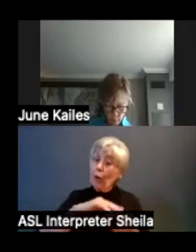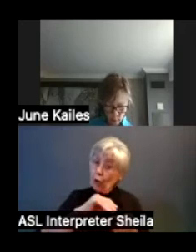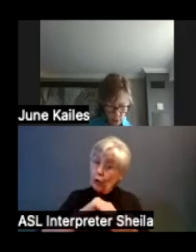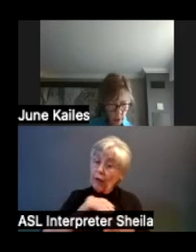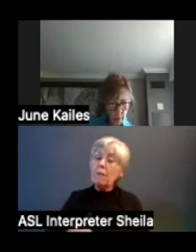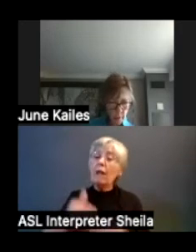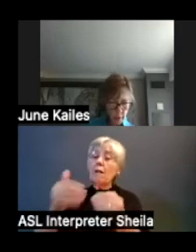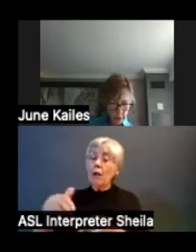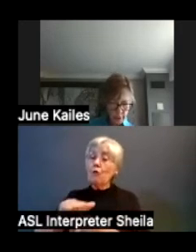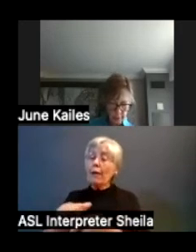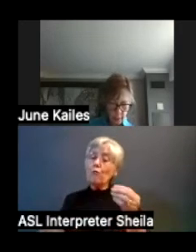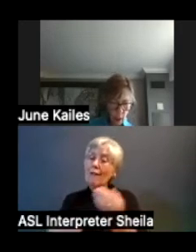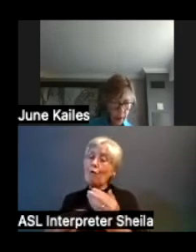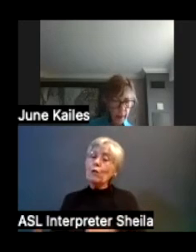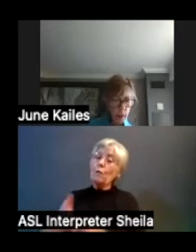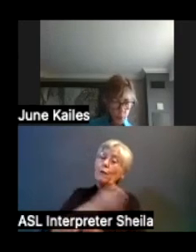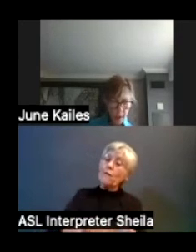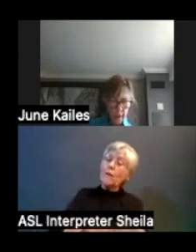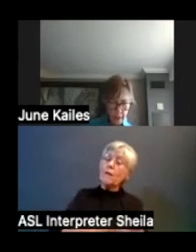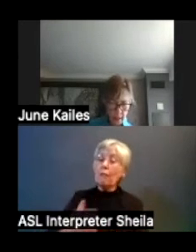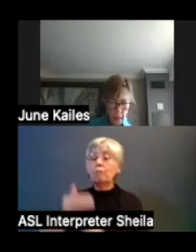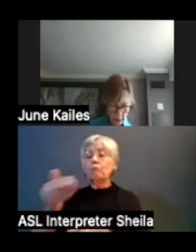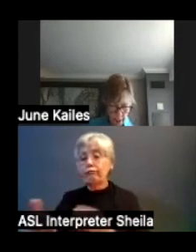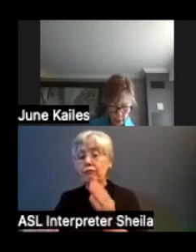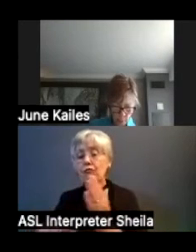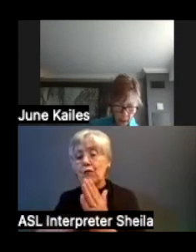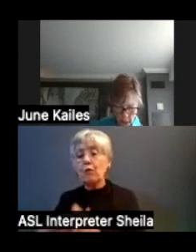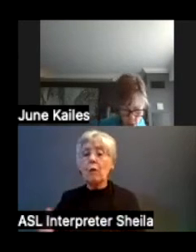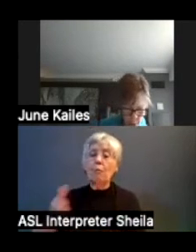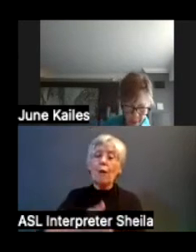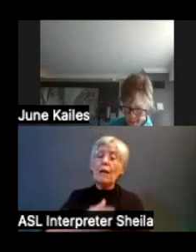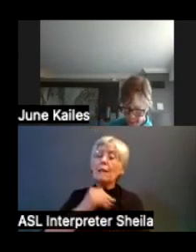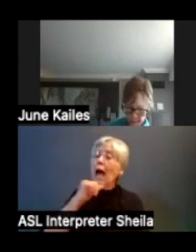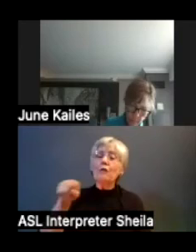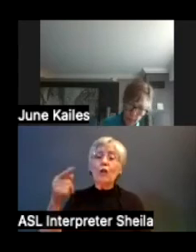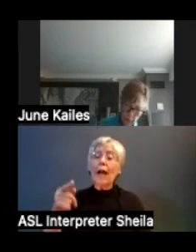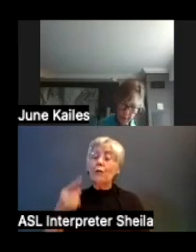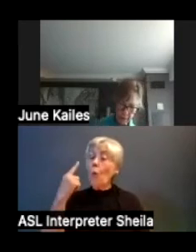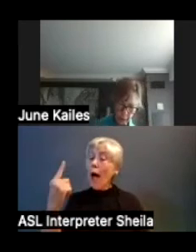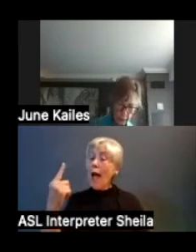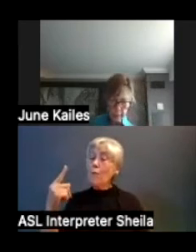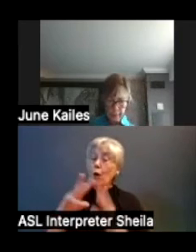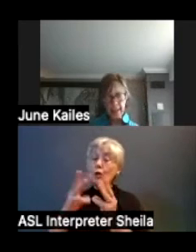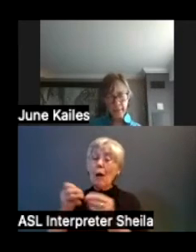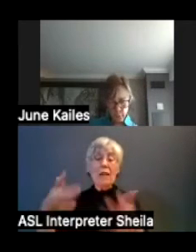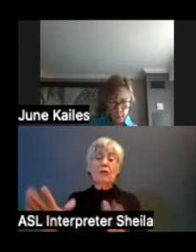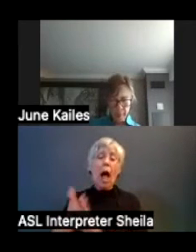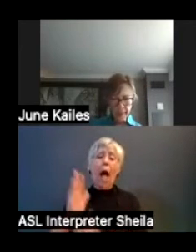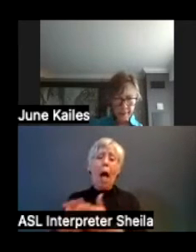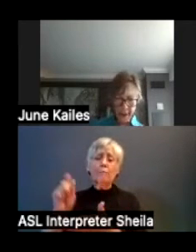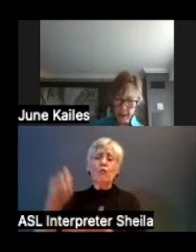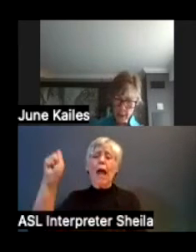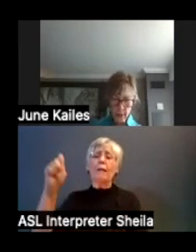front burner versus, one and done, check the box training. So it's kind of like